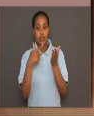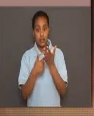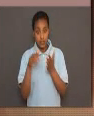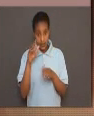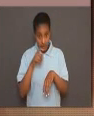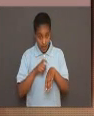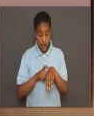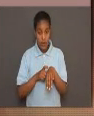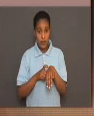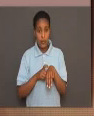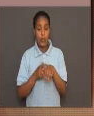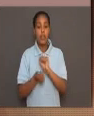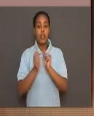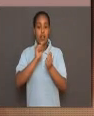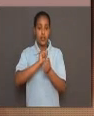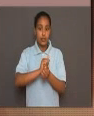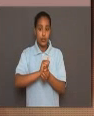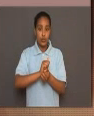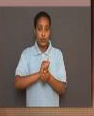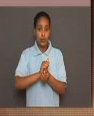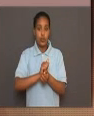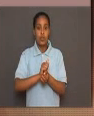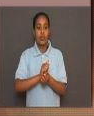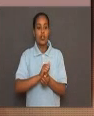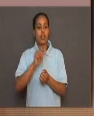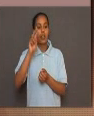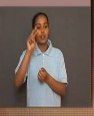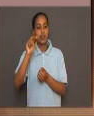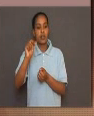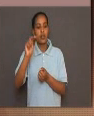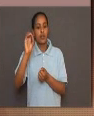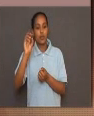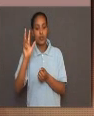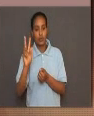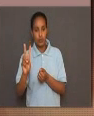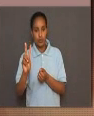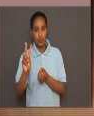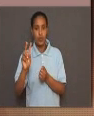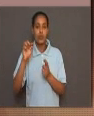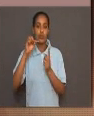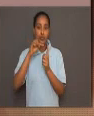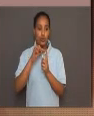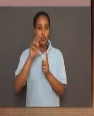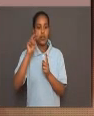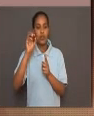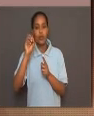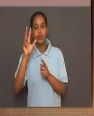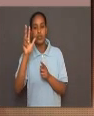time, it is turned into nitrites and then into